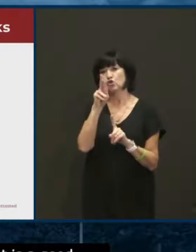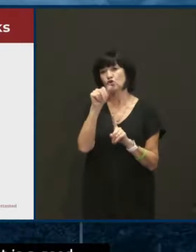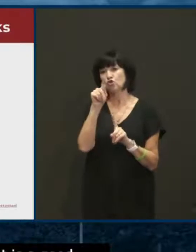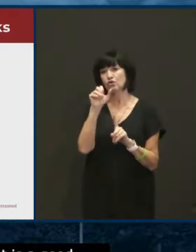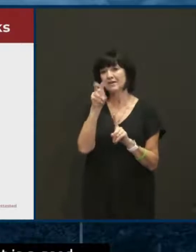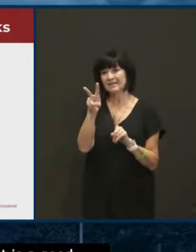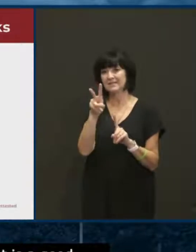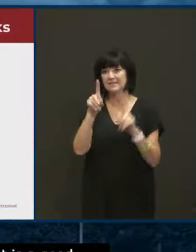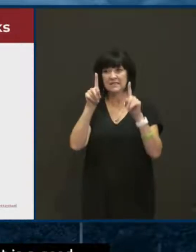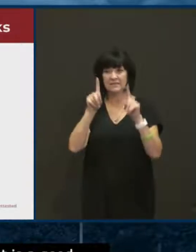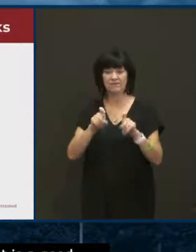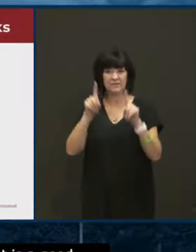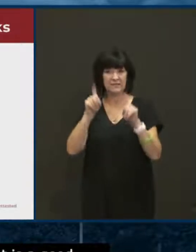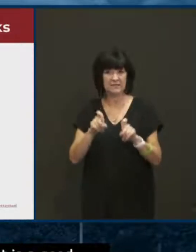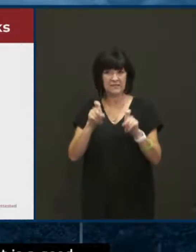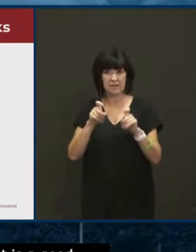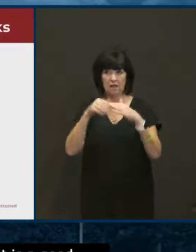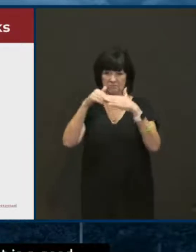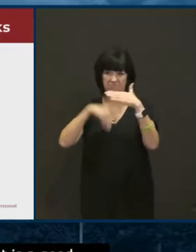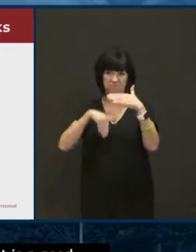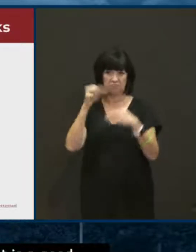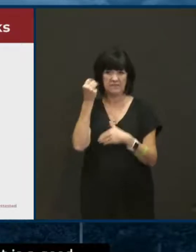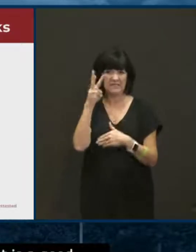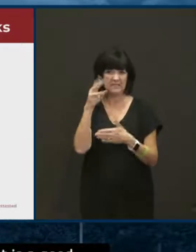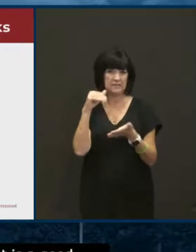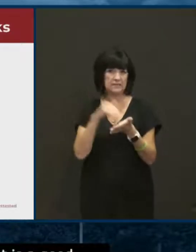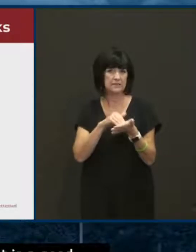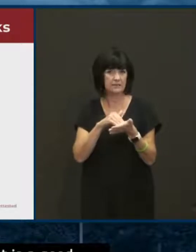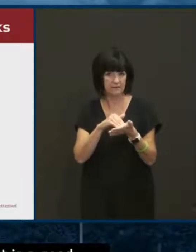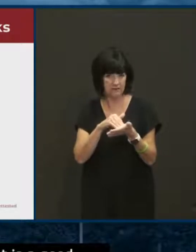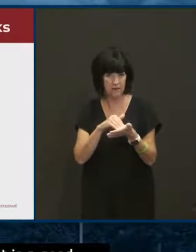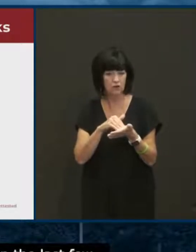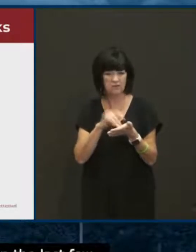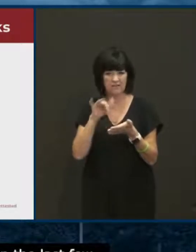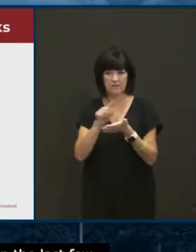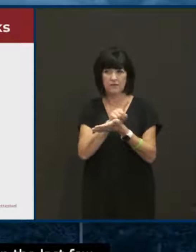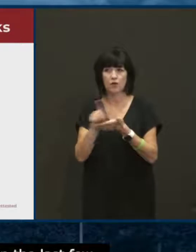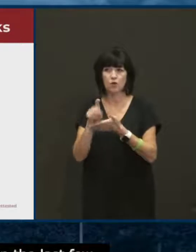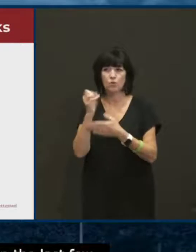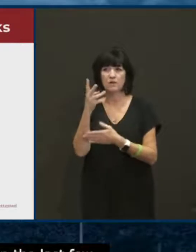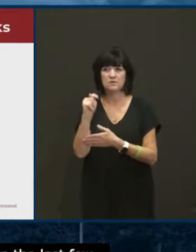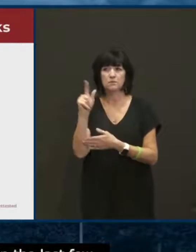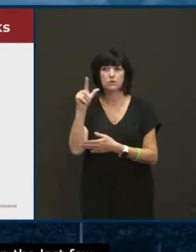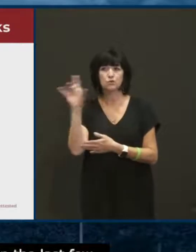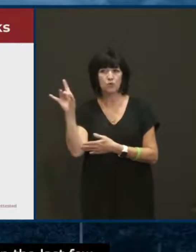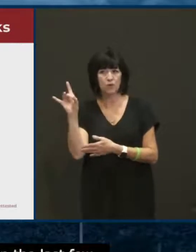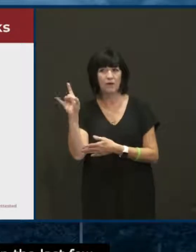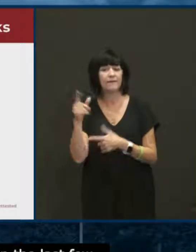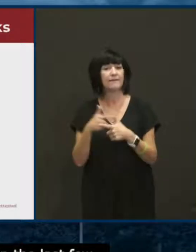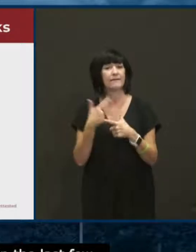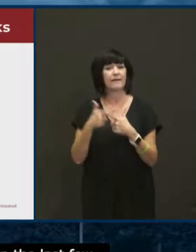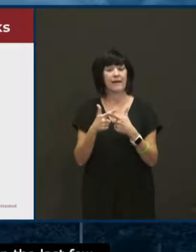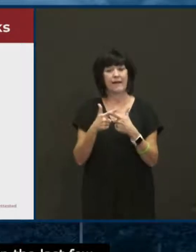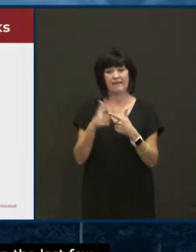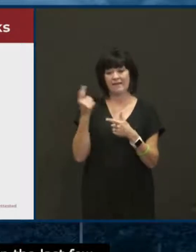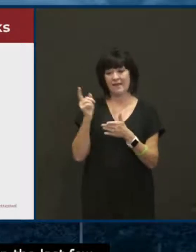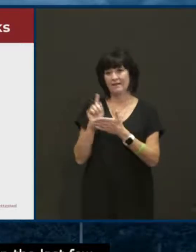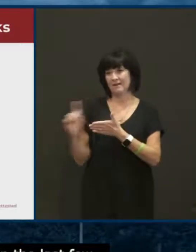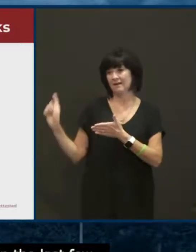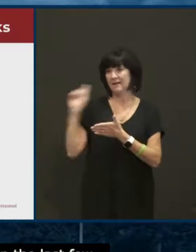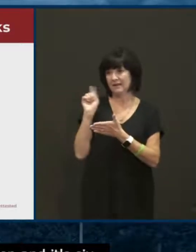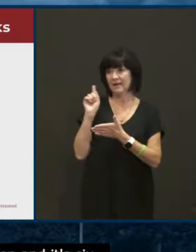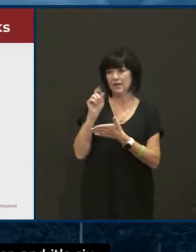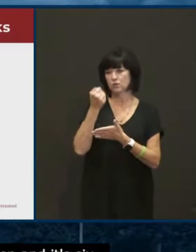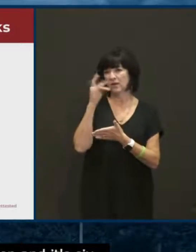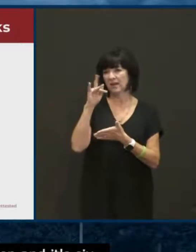last 2 weeks, so we did just under 16,000 week of September 28th, and then 18,300 last week, and I'm